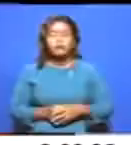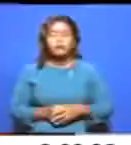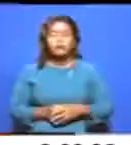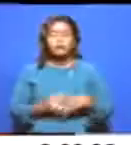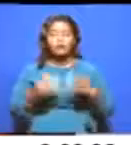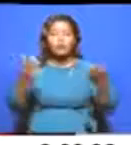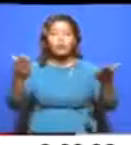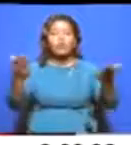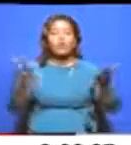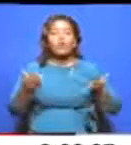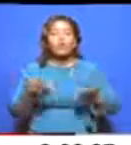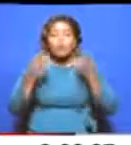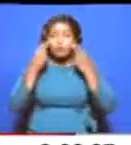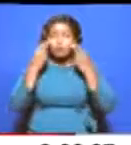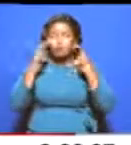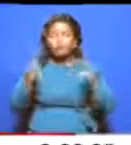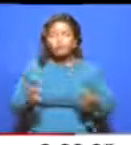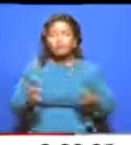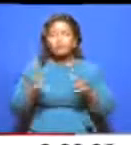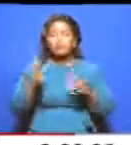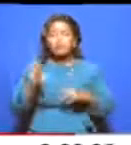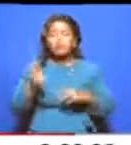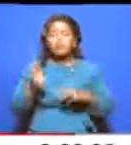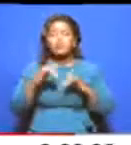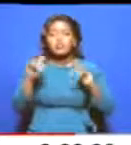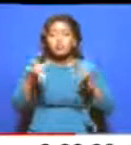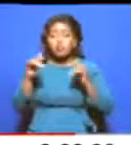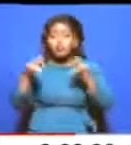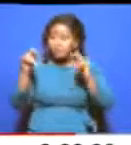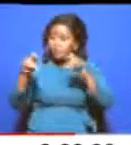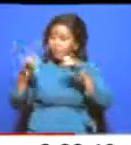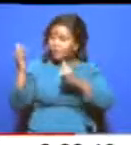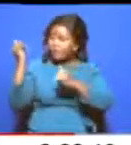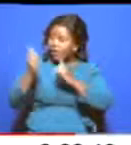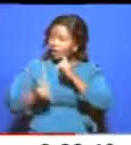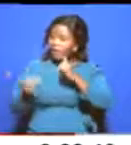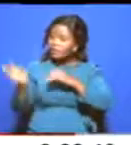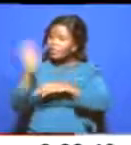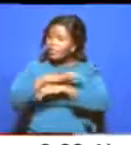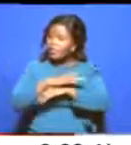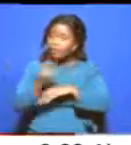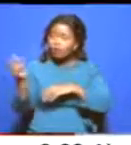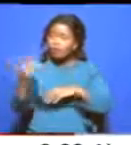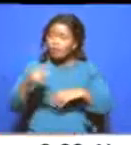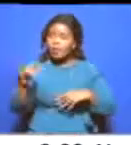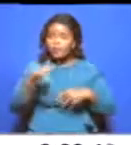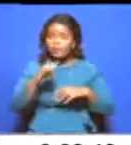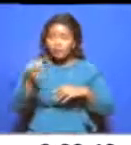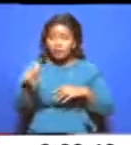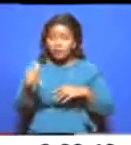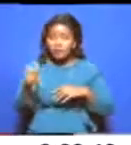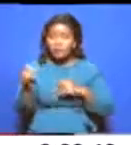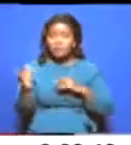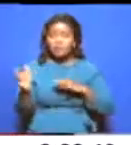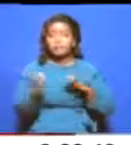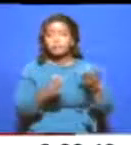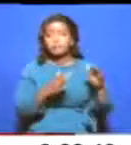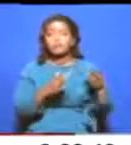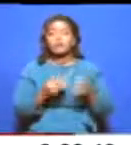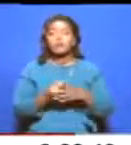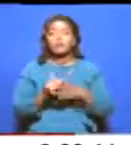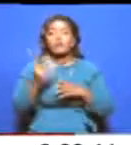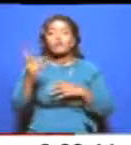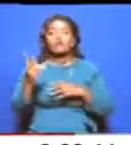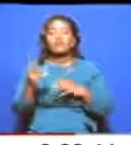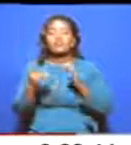Welcome back. You're watching Prime Edition this Monday, the last Monday of this month of January. 46 people have tested positive